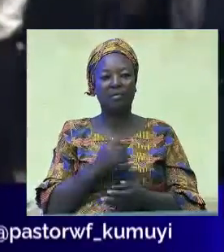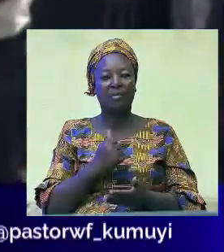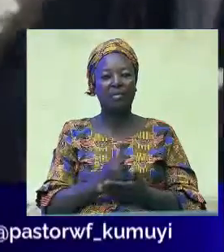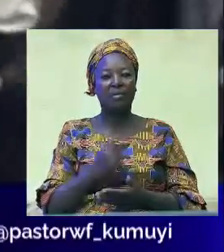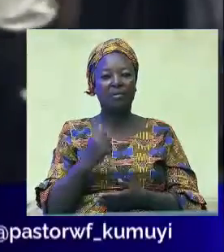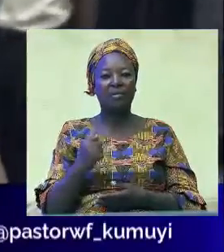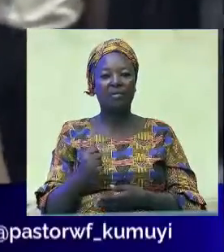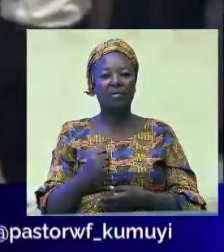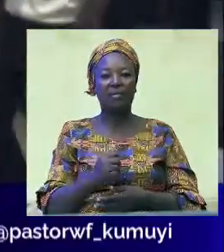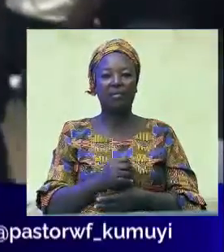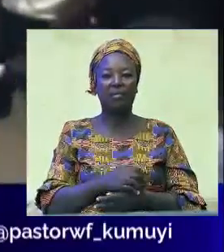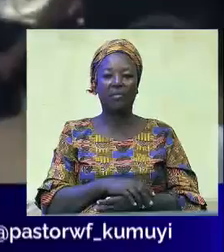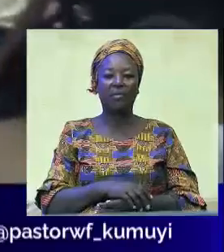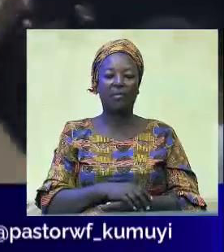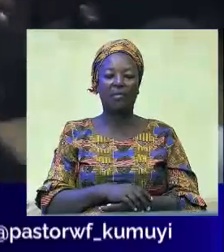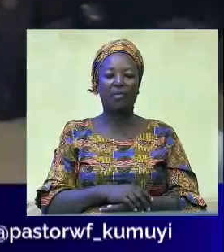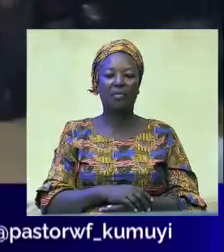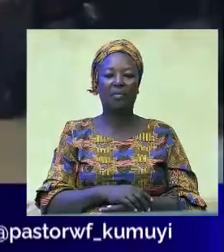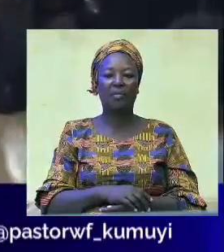ordered.